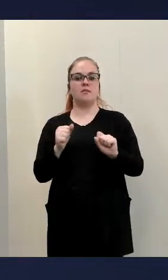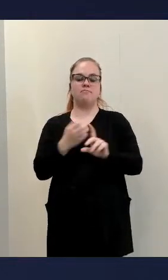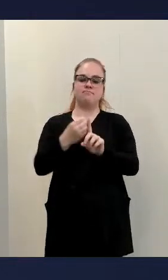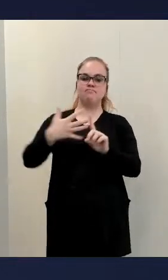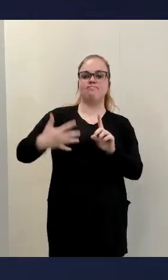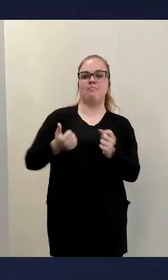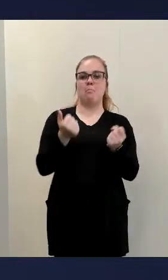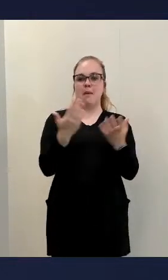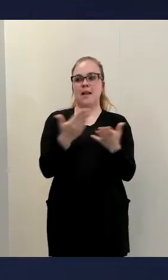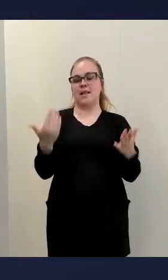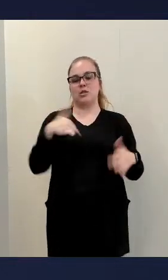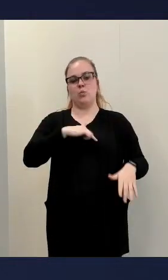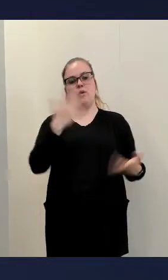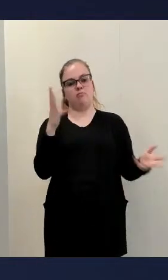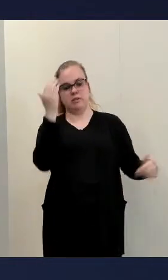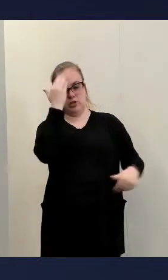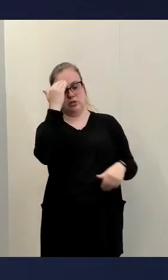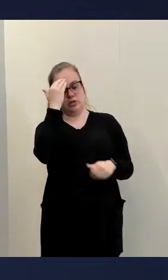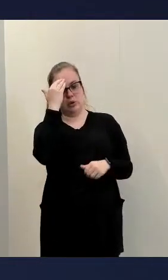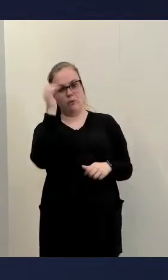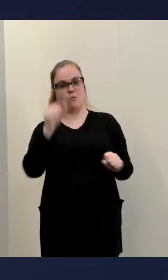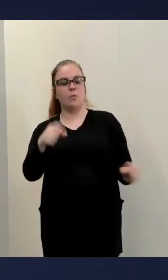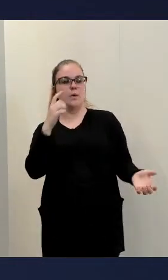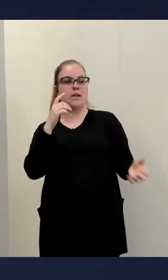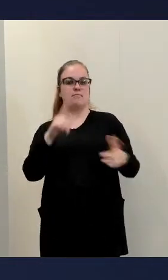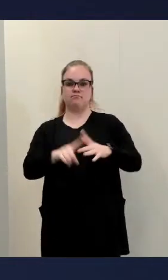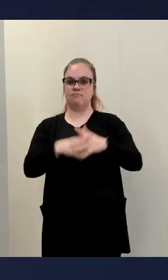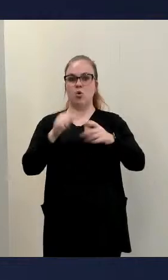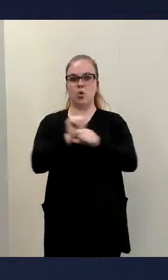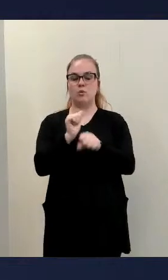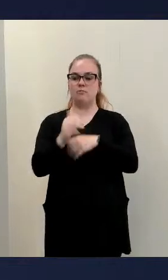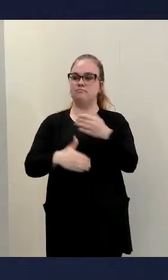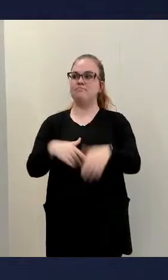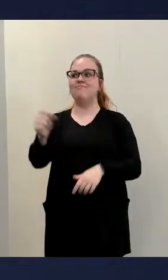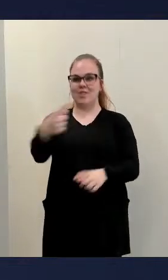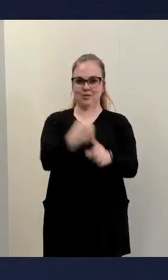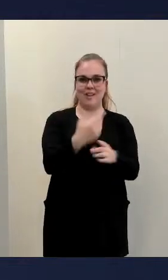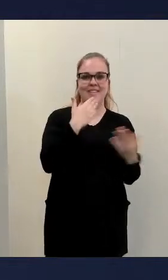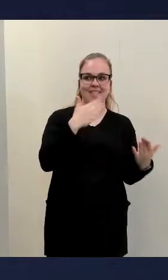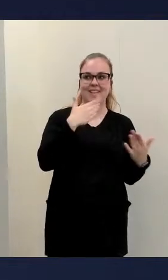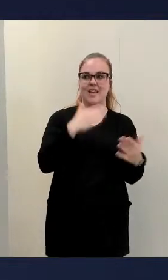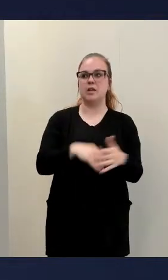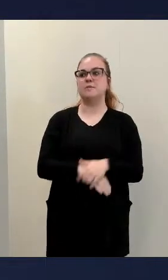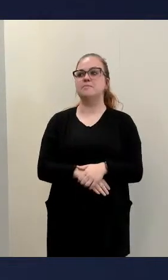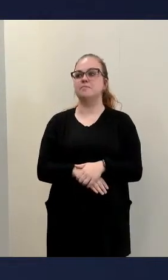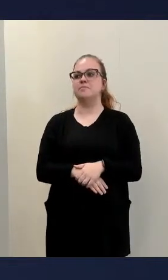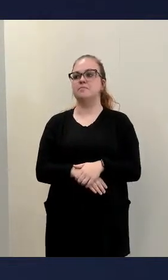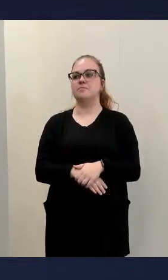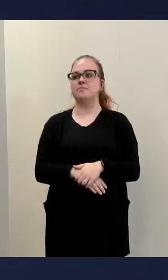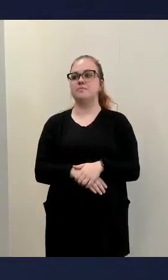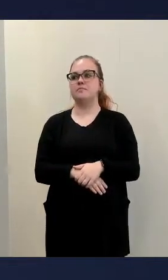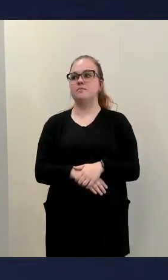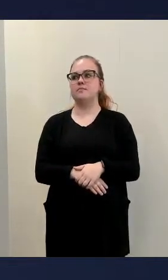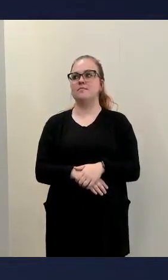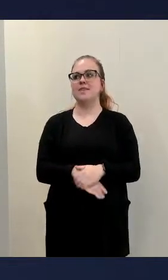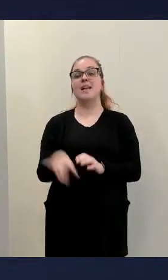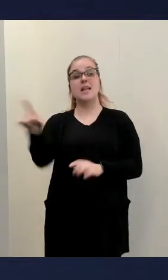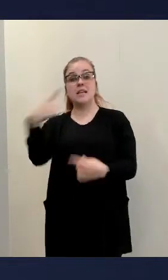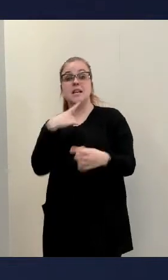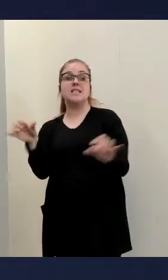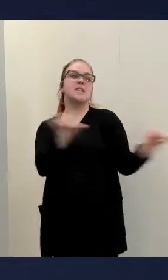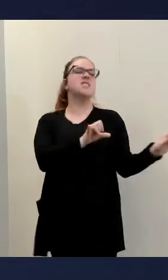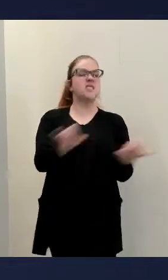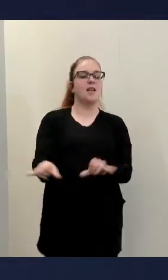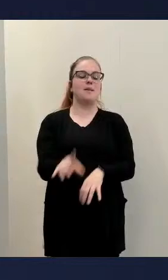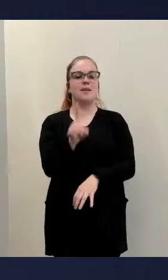things that we already know, and we just need to get to work. So thank you. That's right. Thank you. Ditto to what